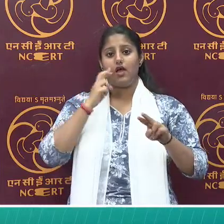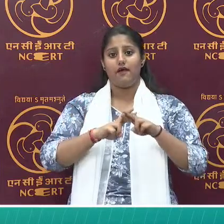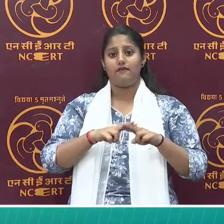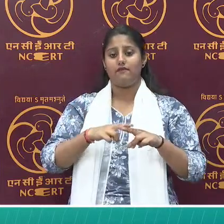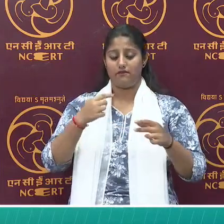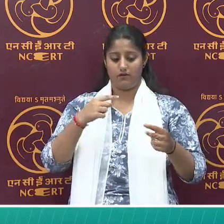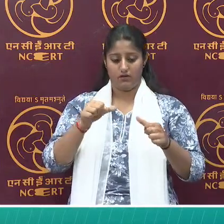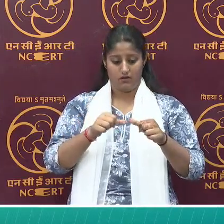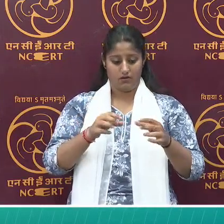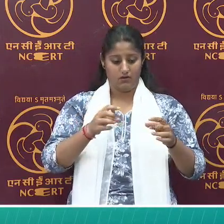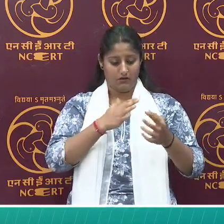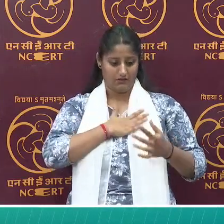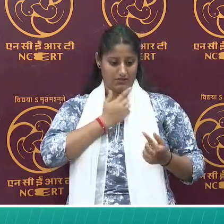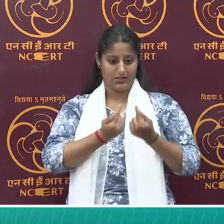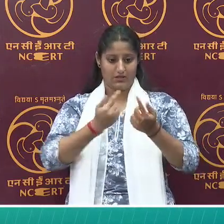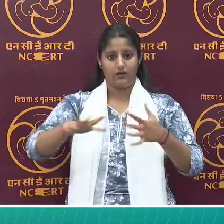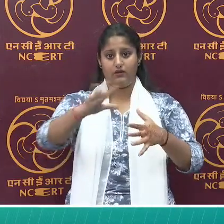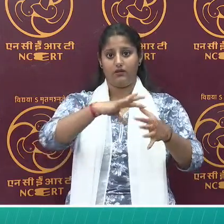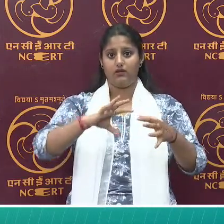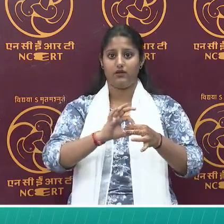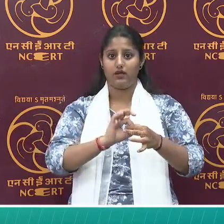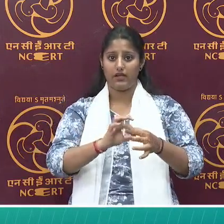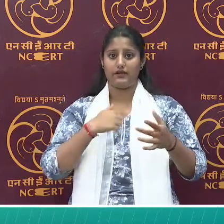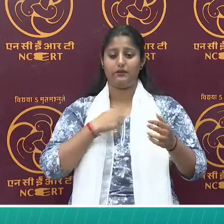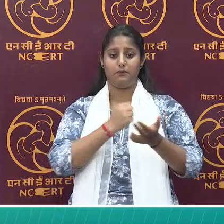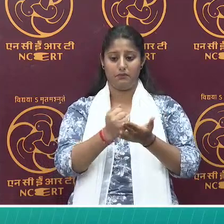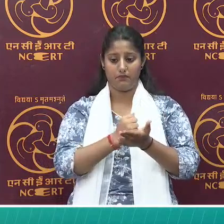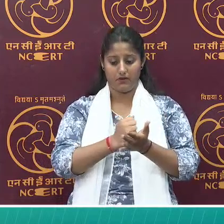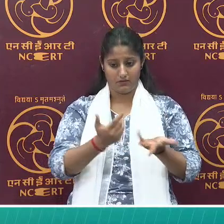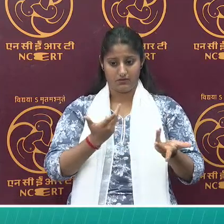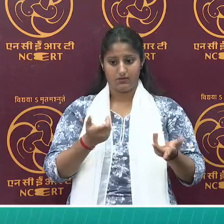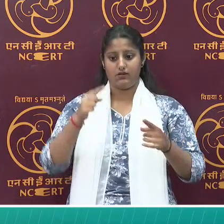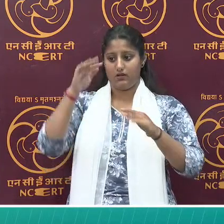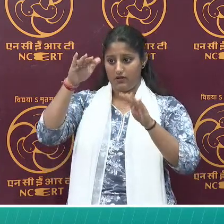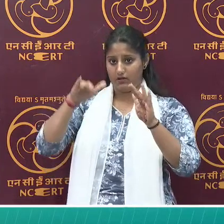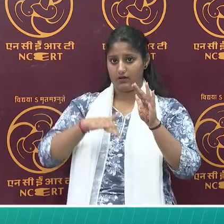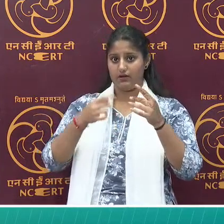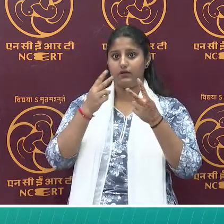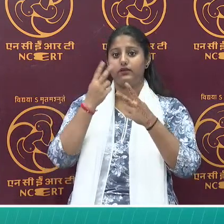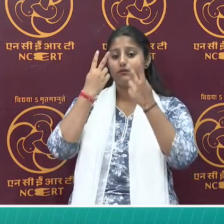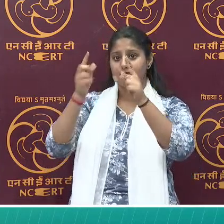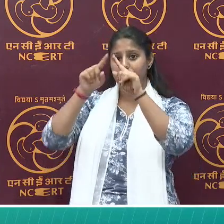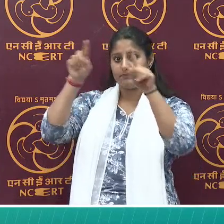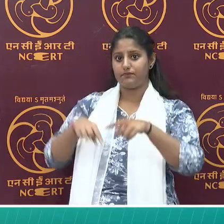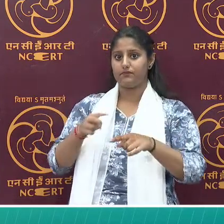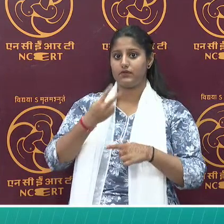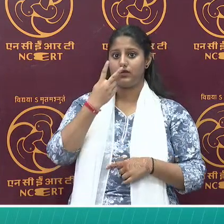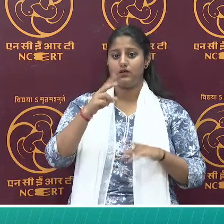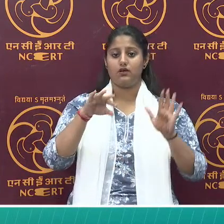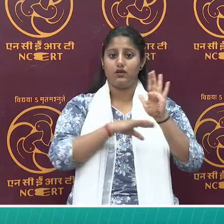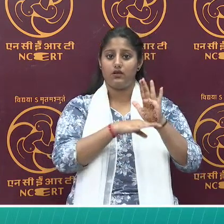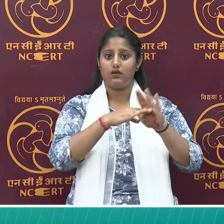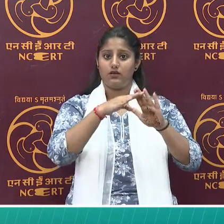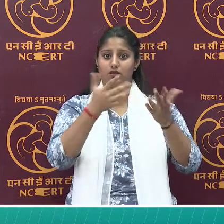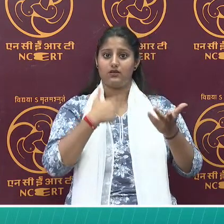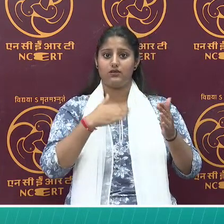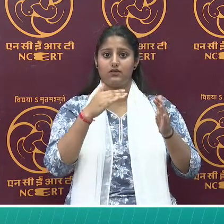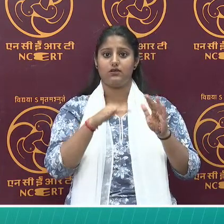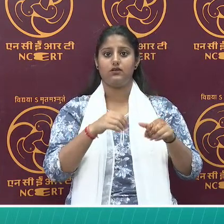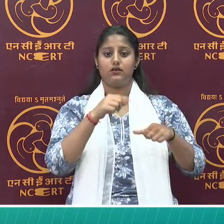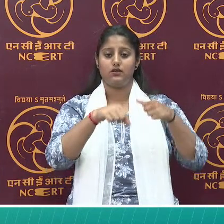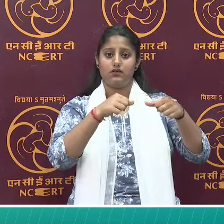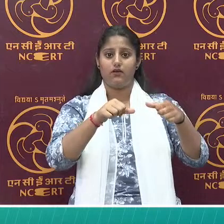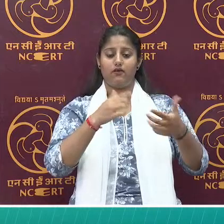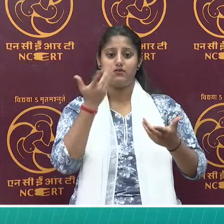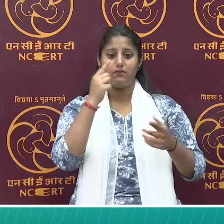practices also. What do? We follow certain steps. So these steps are what? First we prepare the